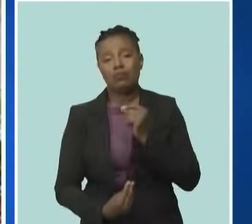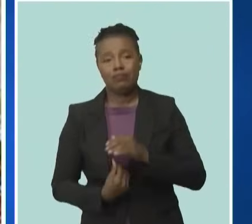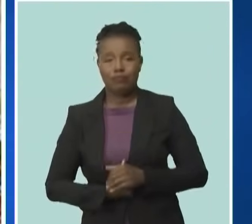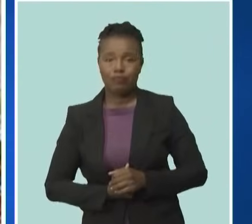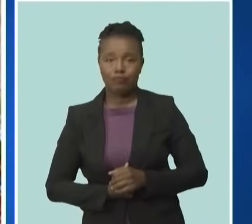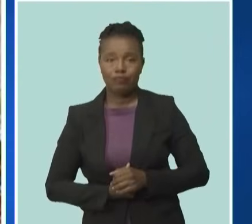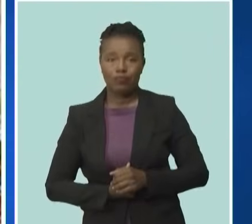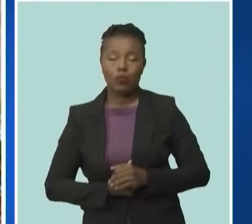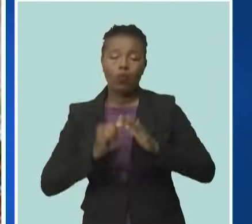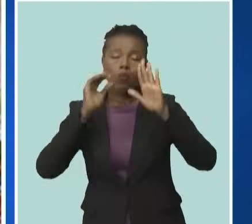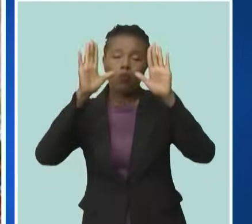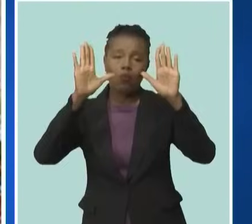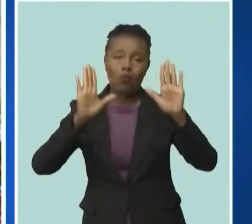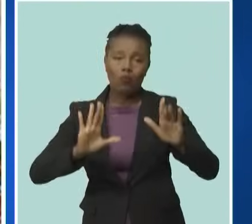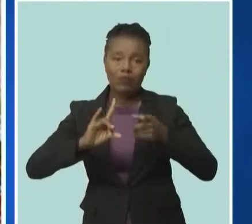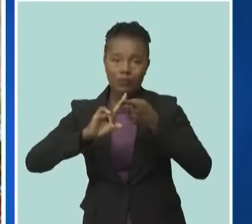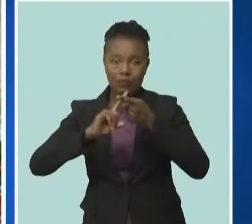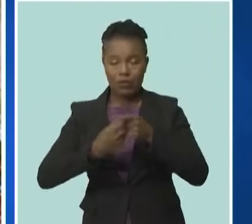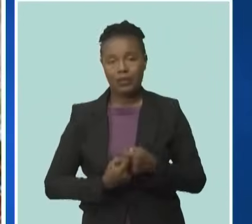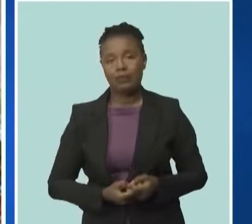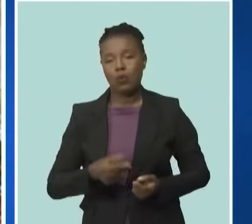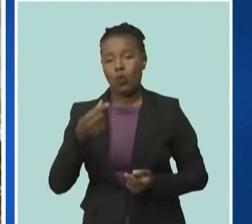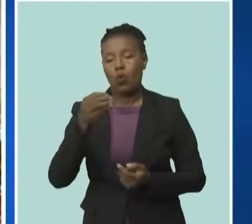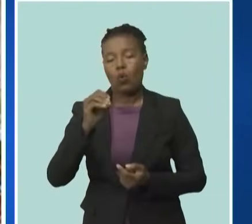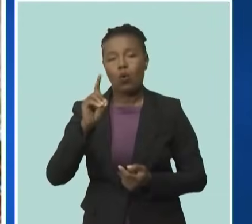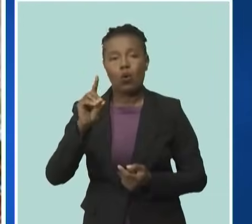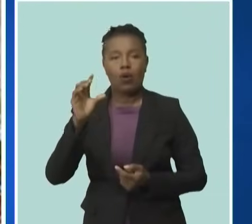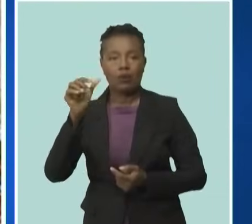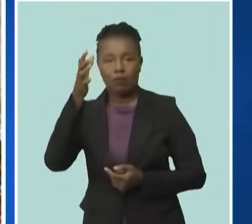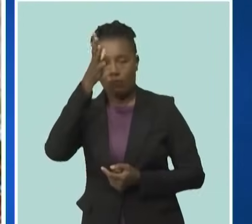godfather of my twin children,